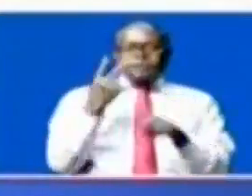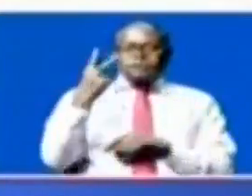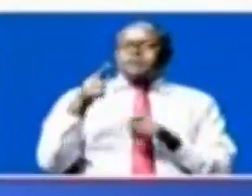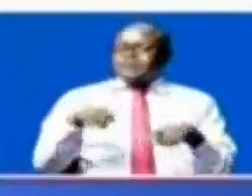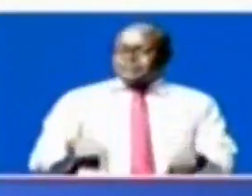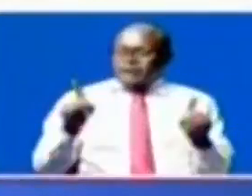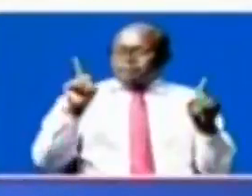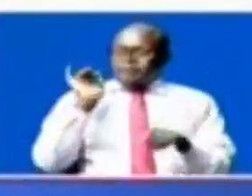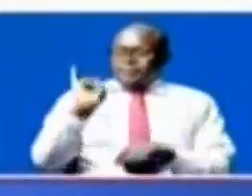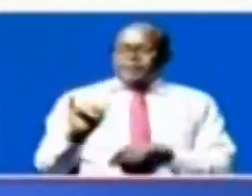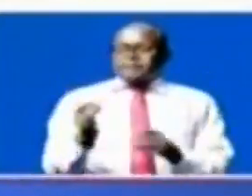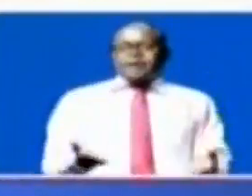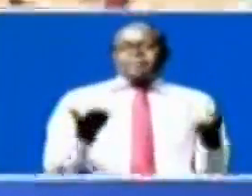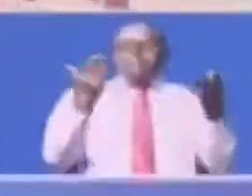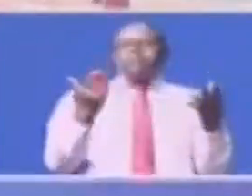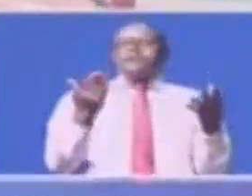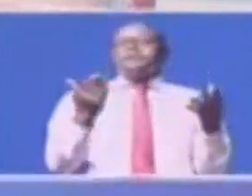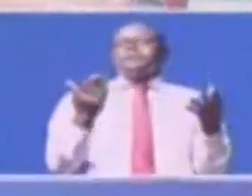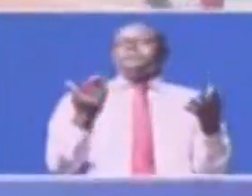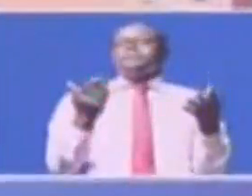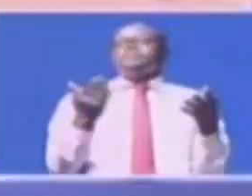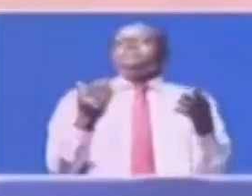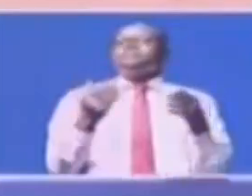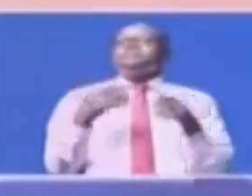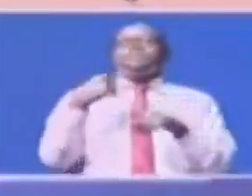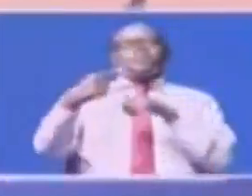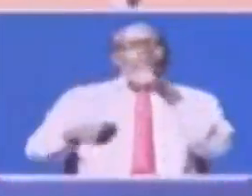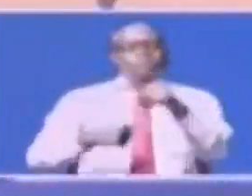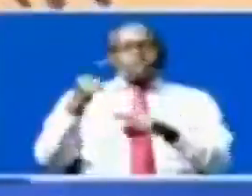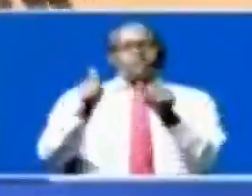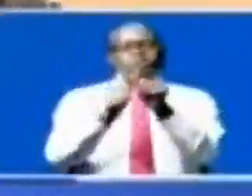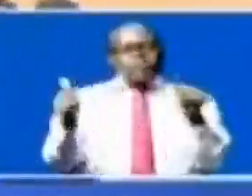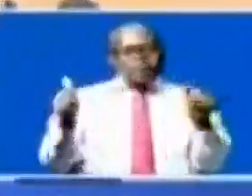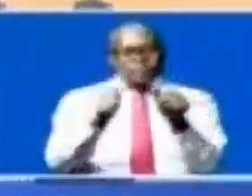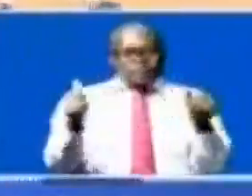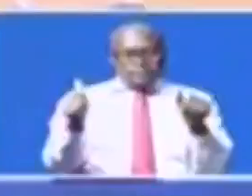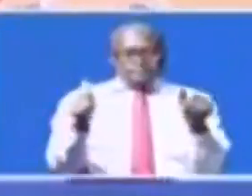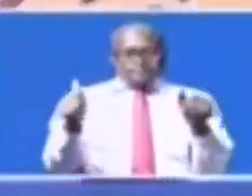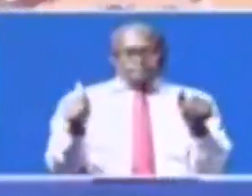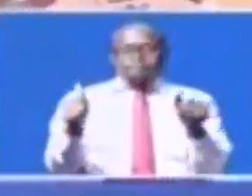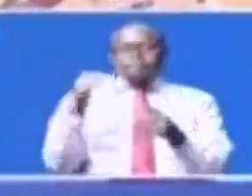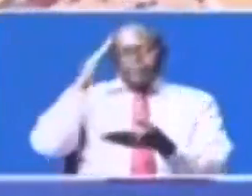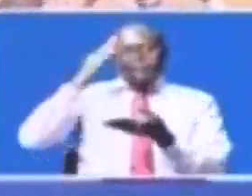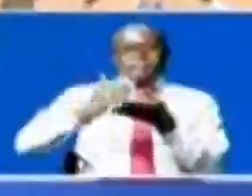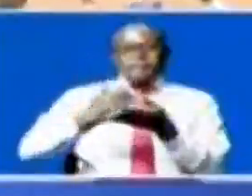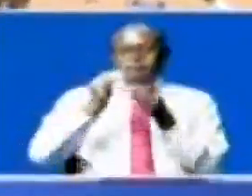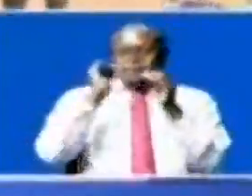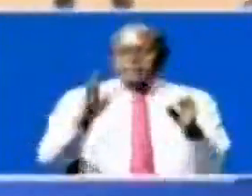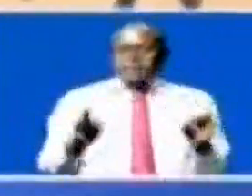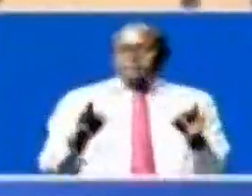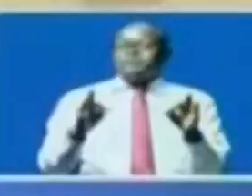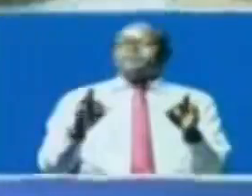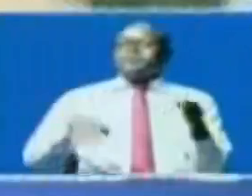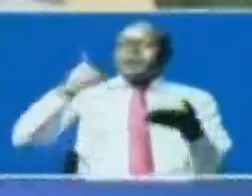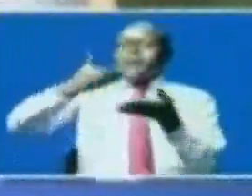yourself that the improvement is going every other minute, every other day. And I believe if we are to reach